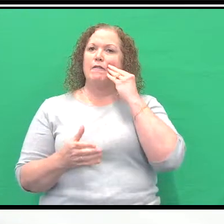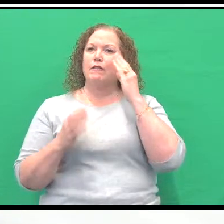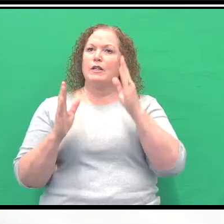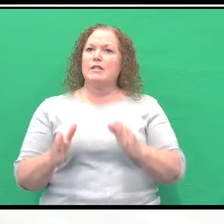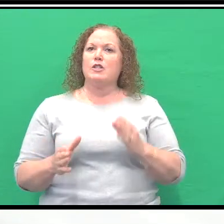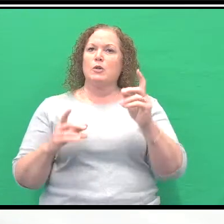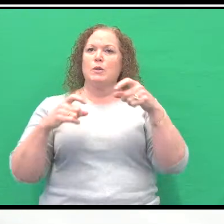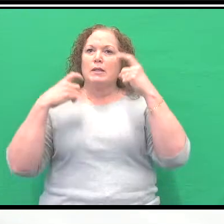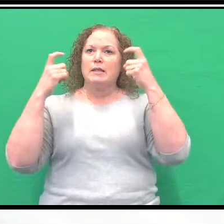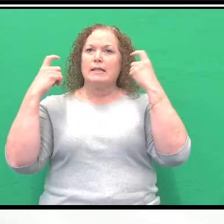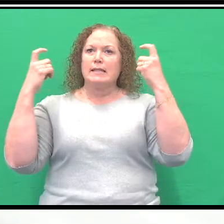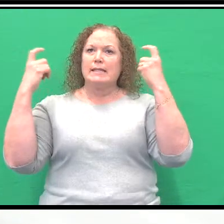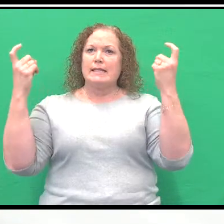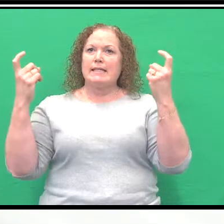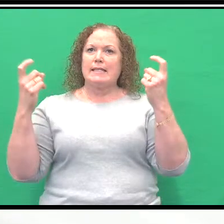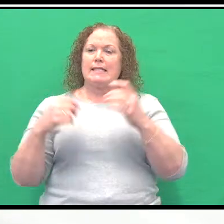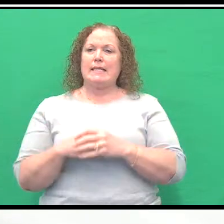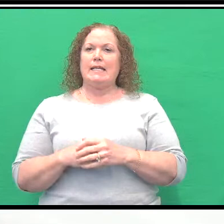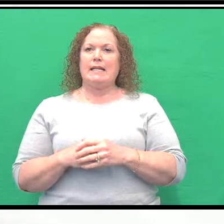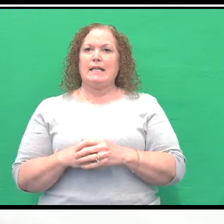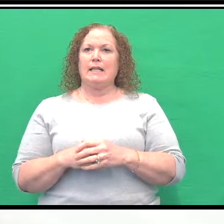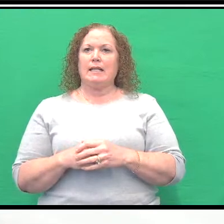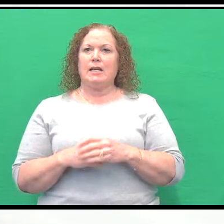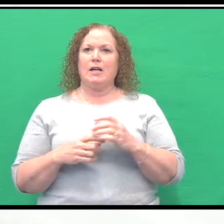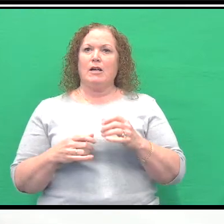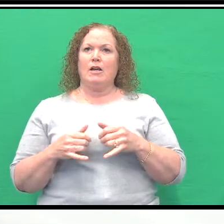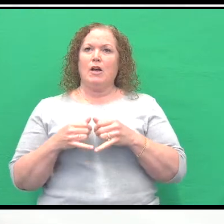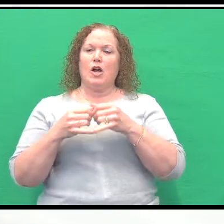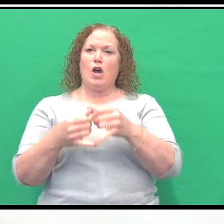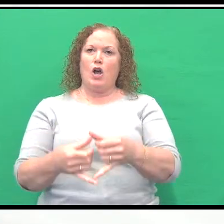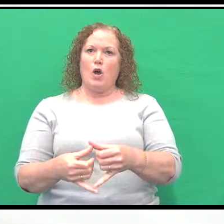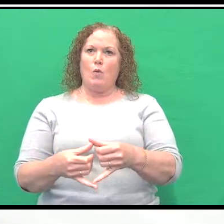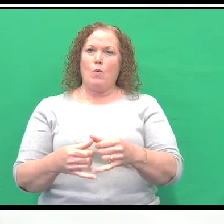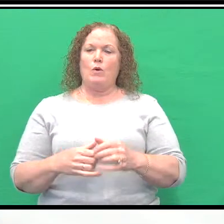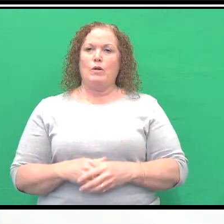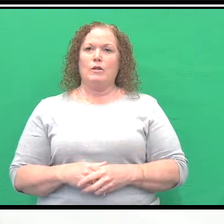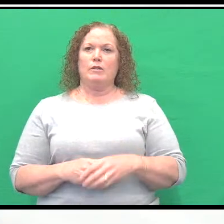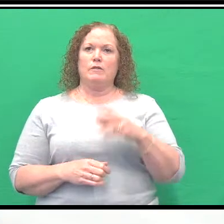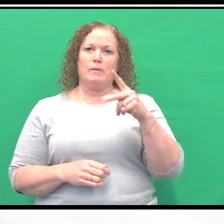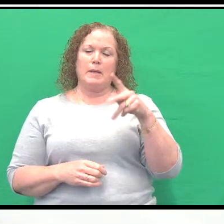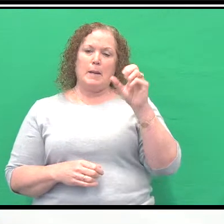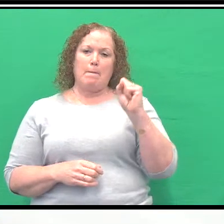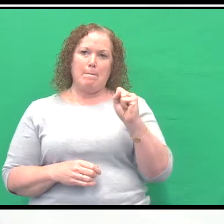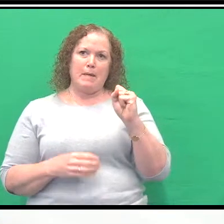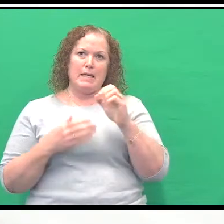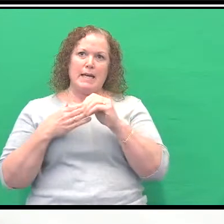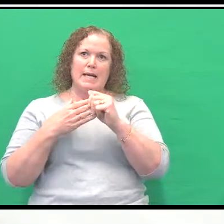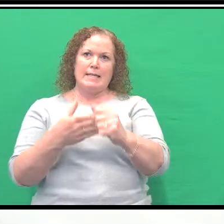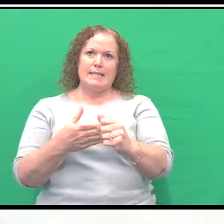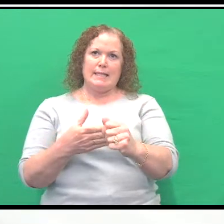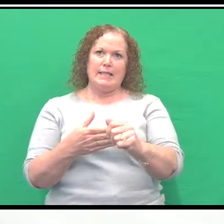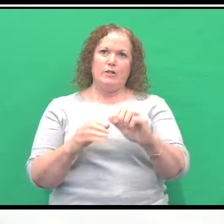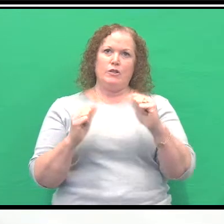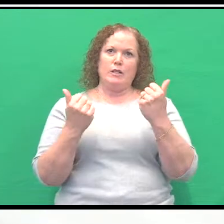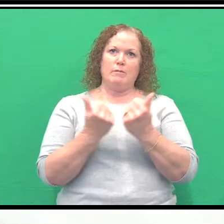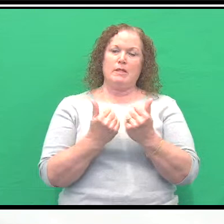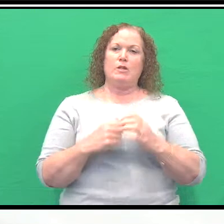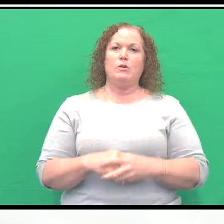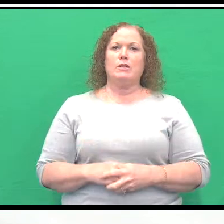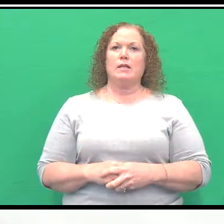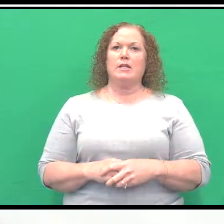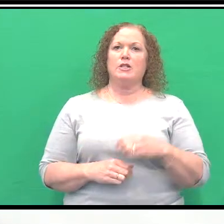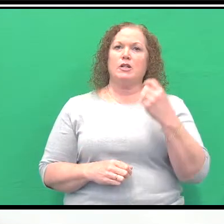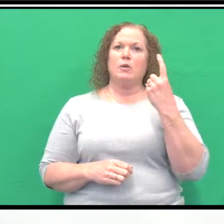Awards, sponsored by the Palm Springs Leadership Association, where one student from every school was honored